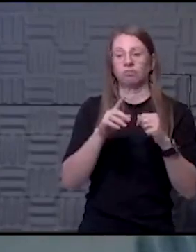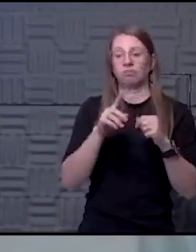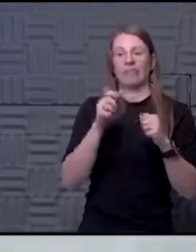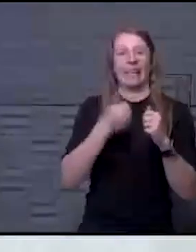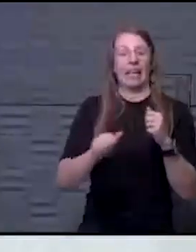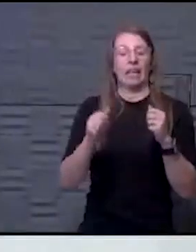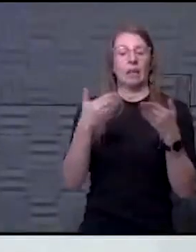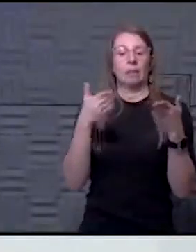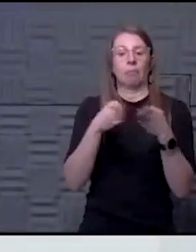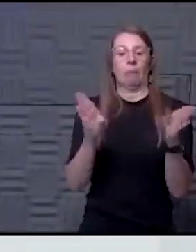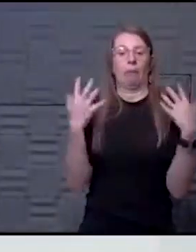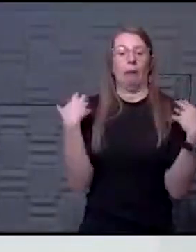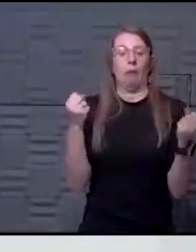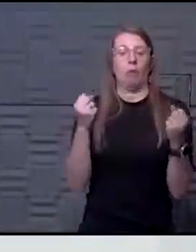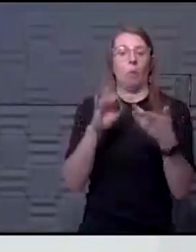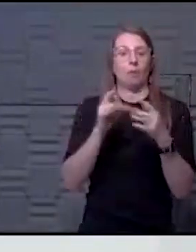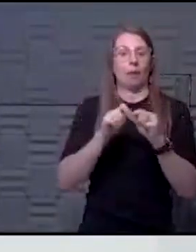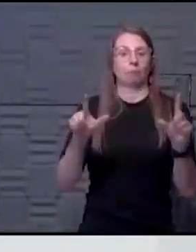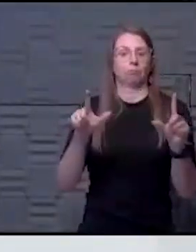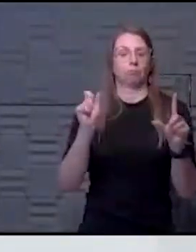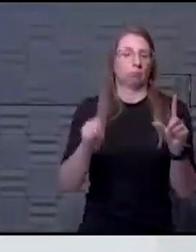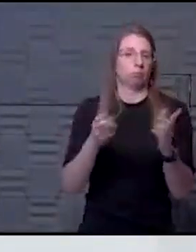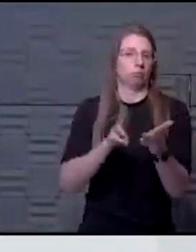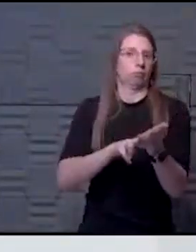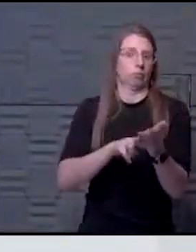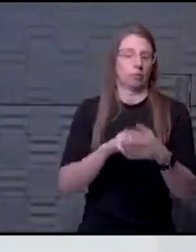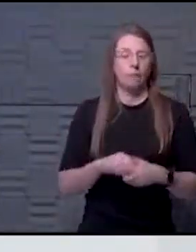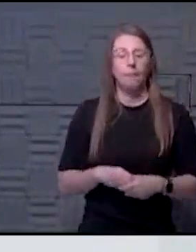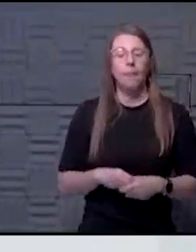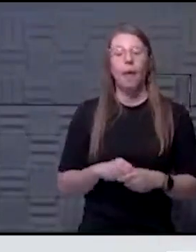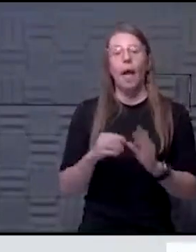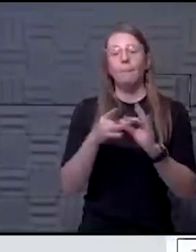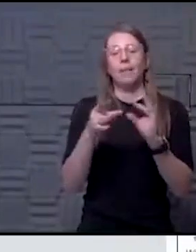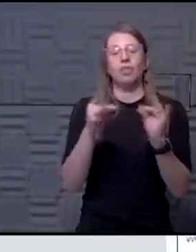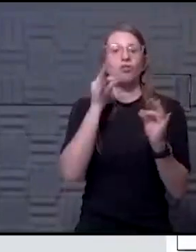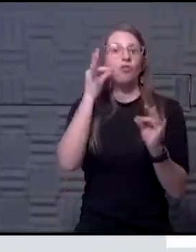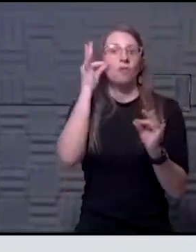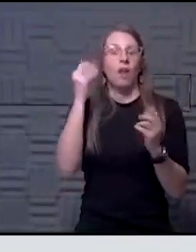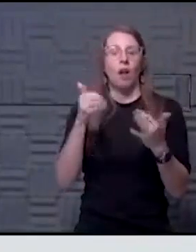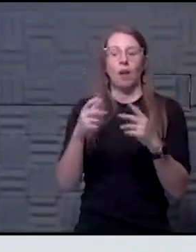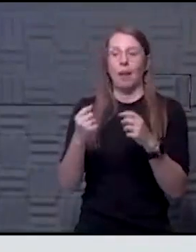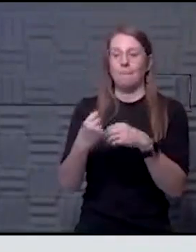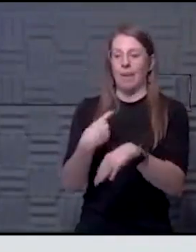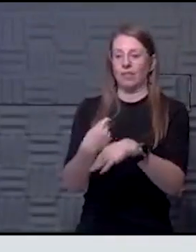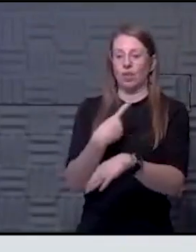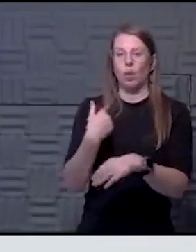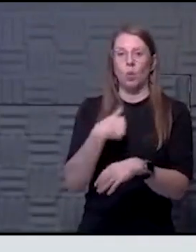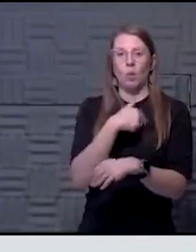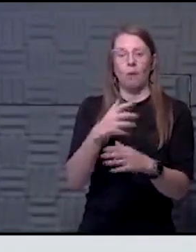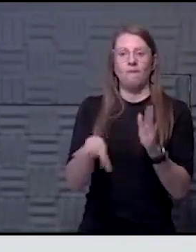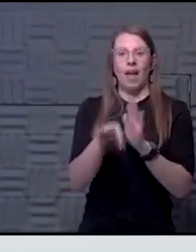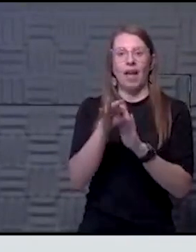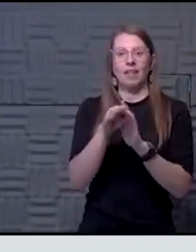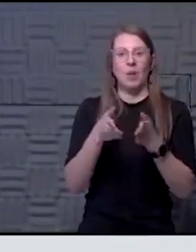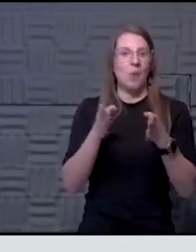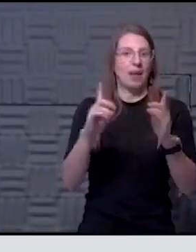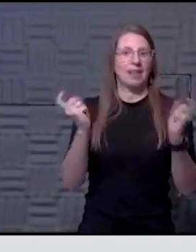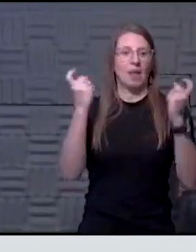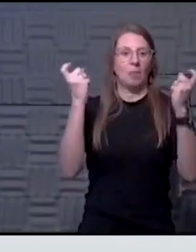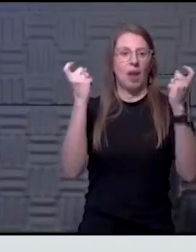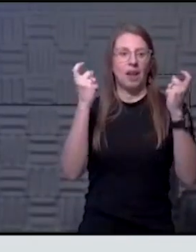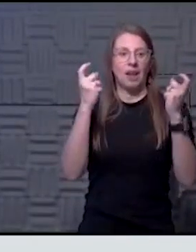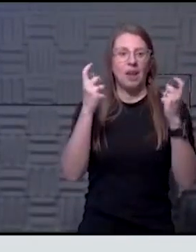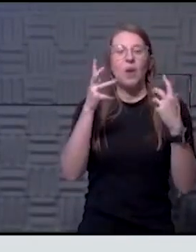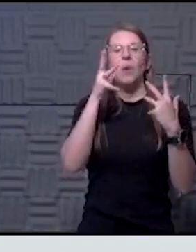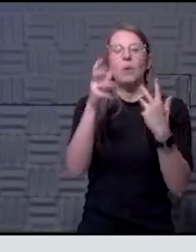website and do that. I will note one thing, that since I mentioned the Chiefs, I'm already getting messages. We will find a way to celebrate them. It will just be done